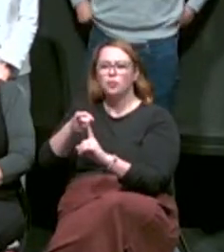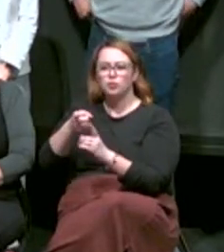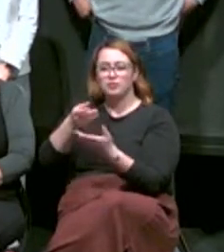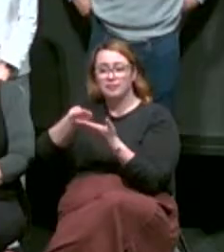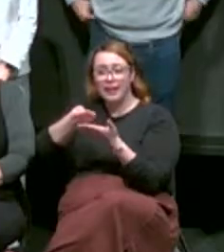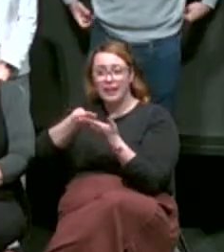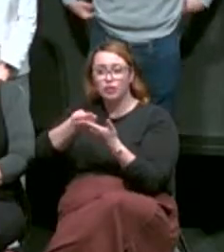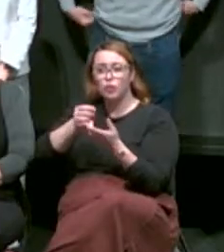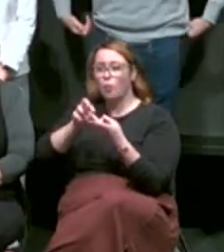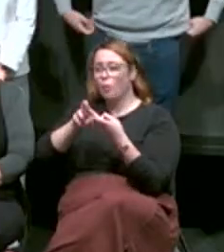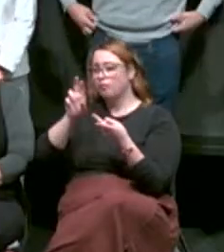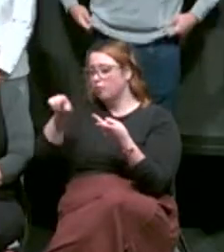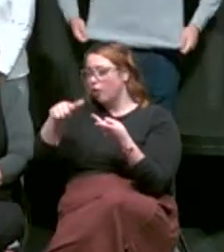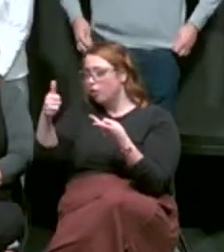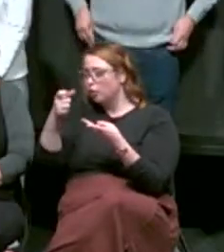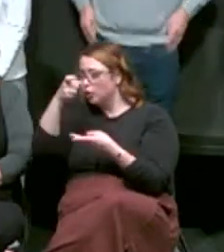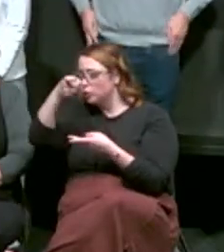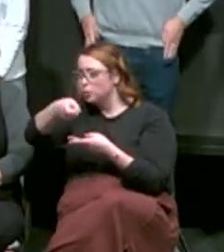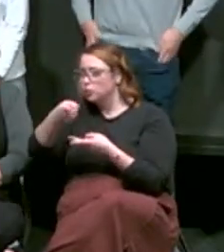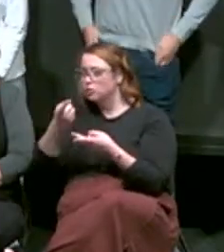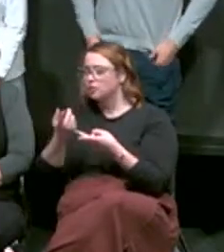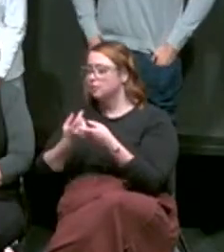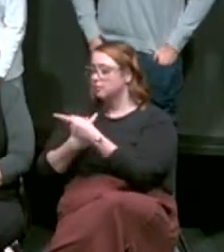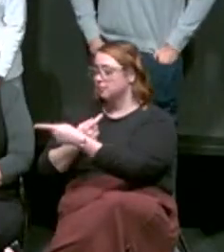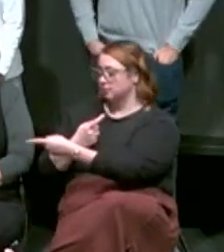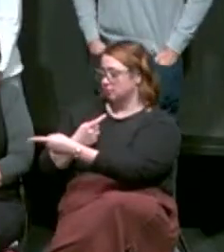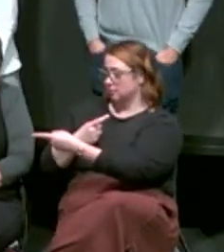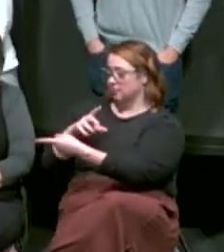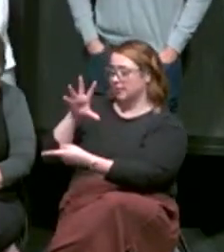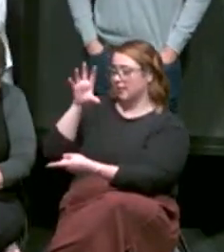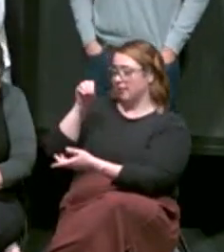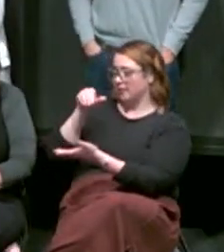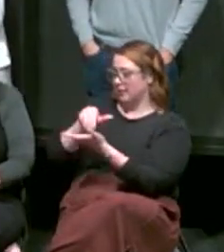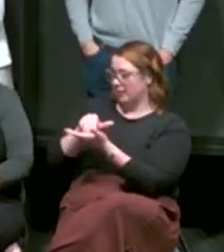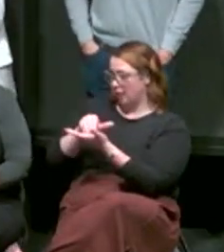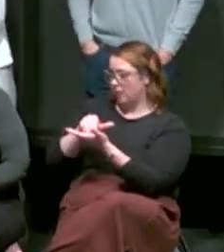otherwise. Would you like to speak there?